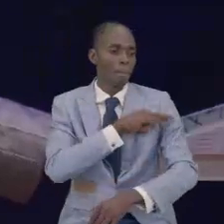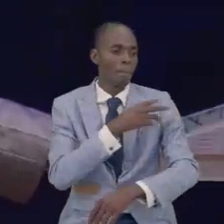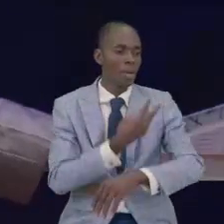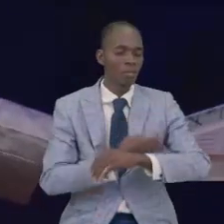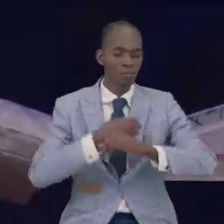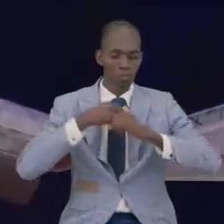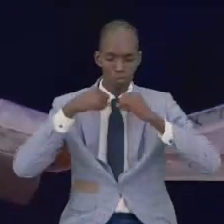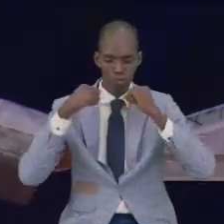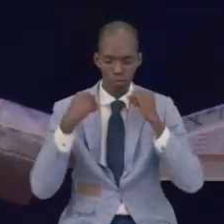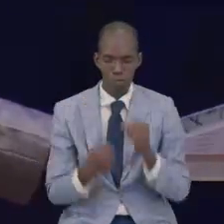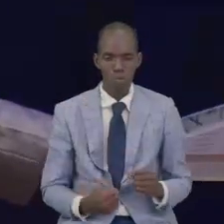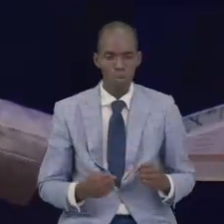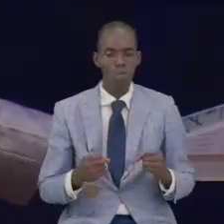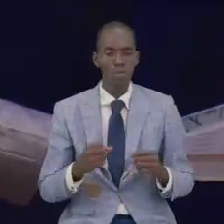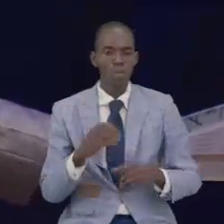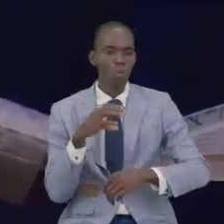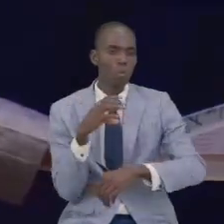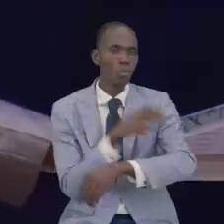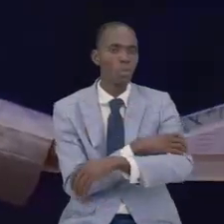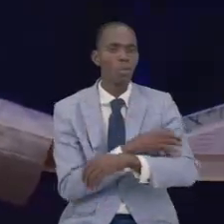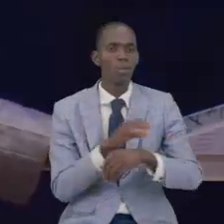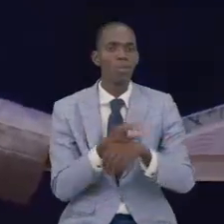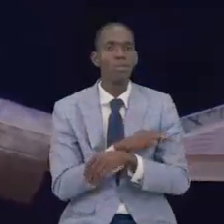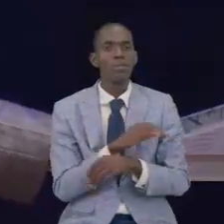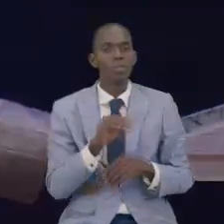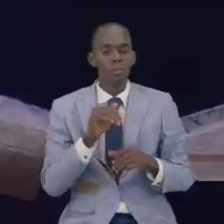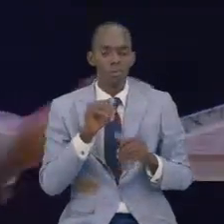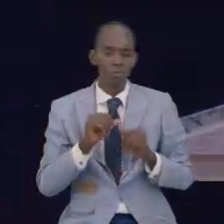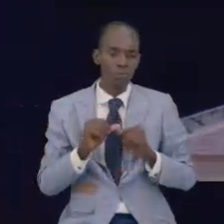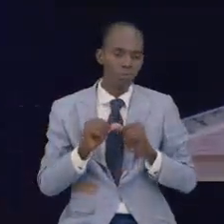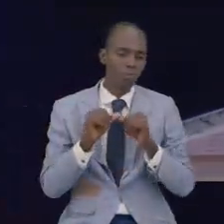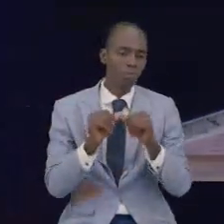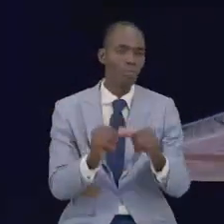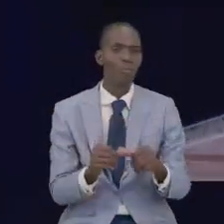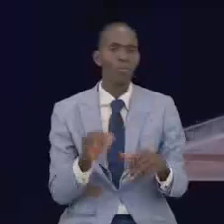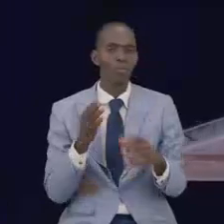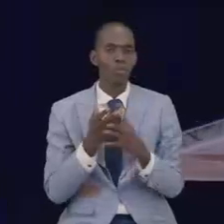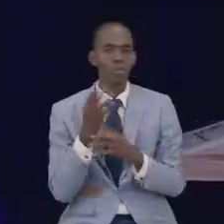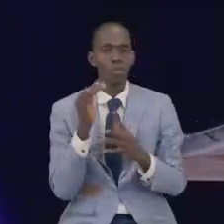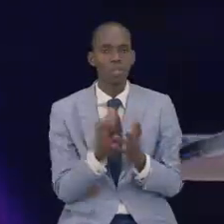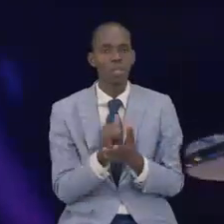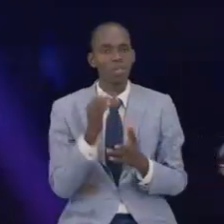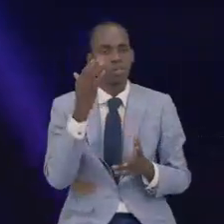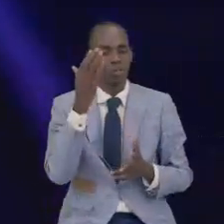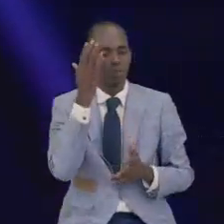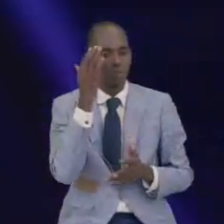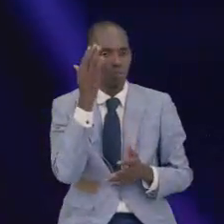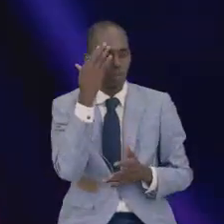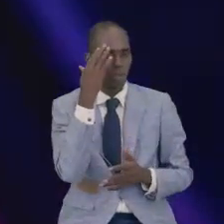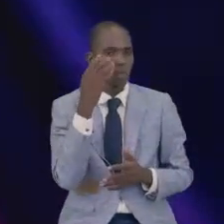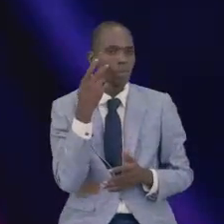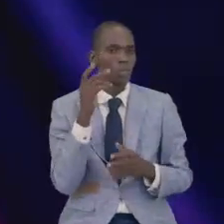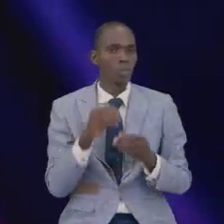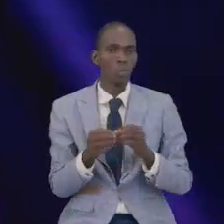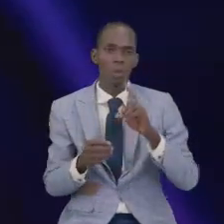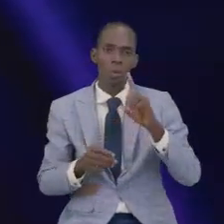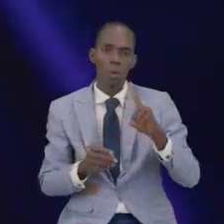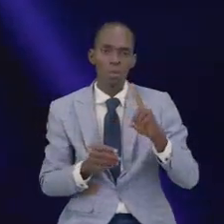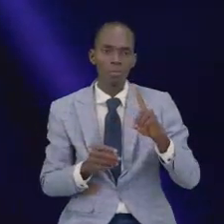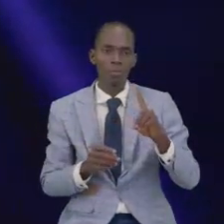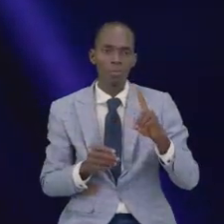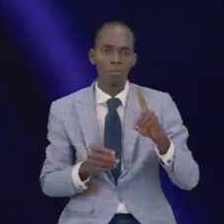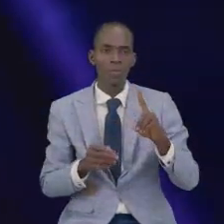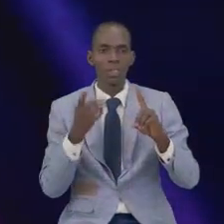strengthening, powerful endowment through that knowledge and the lordship of the King. We're coming to number one here. Number one